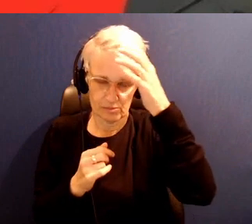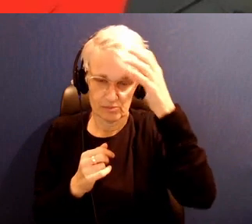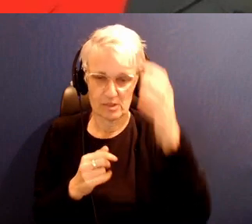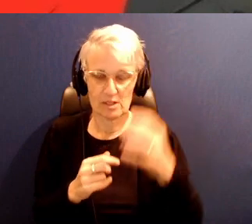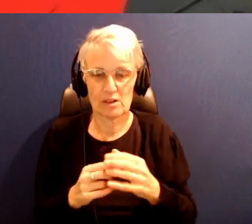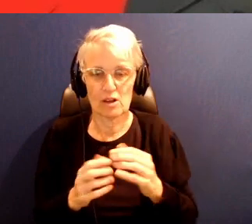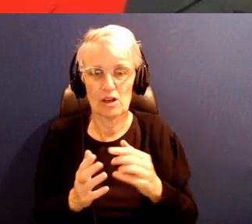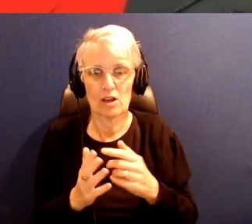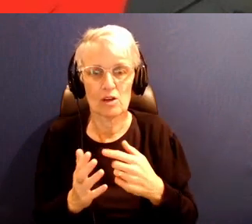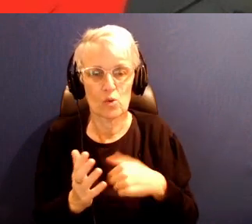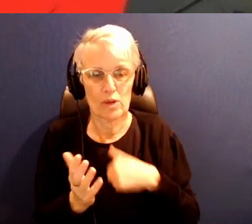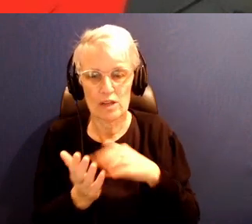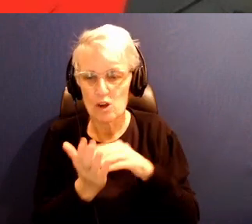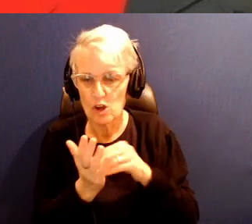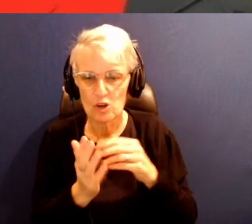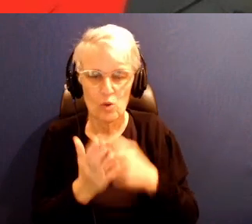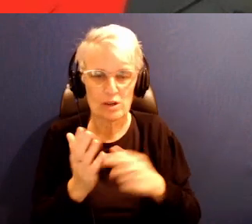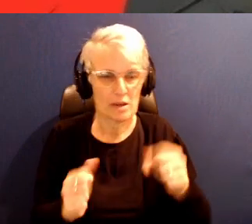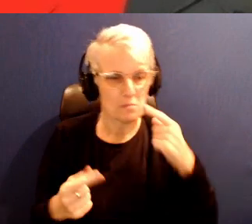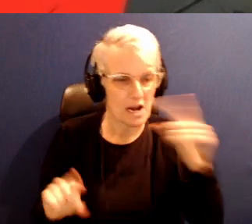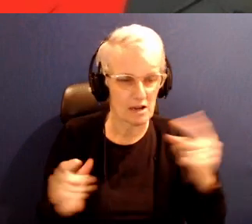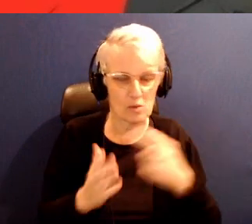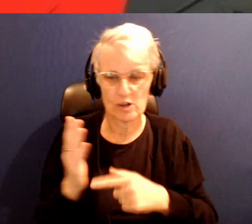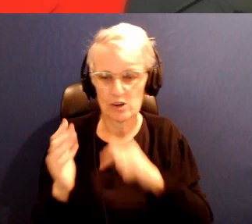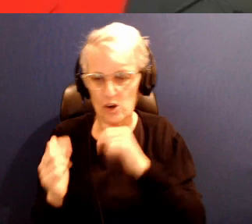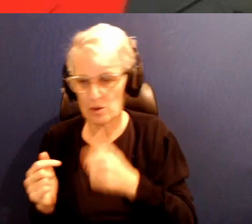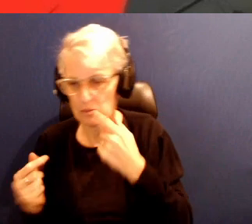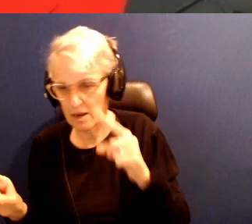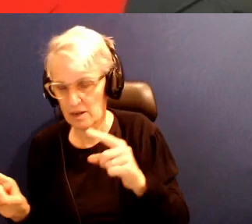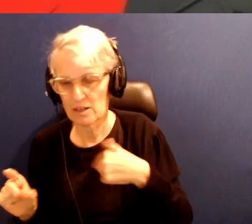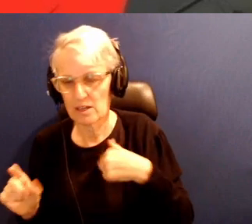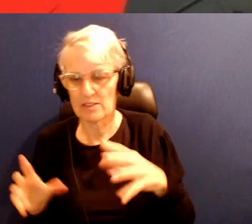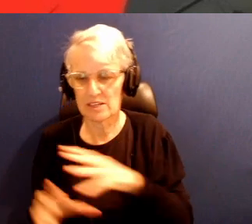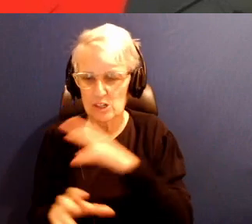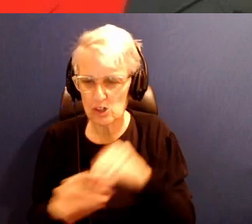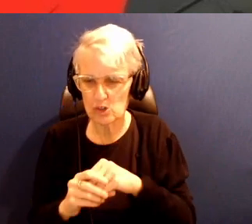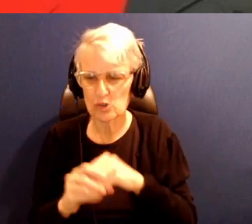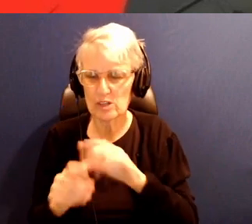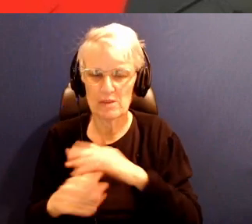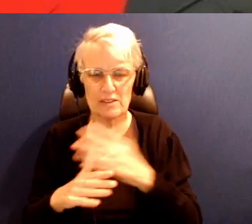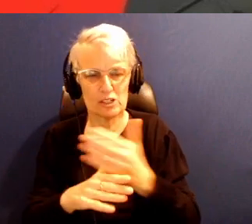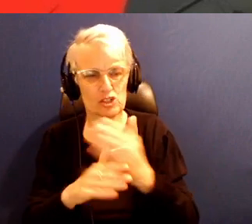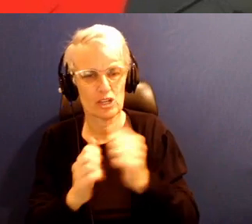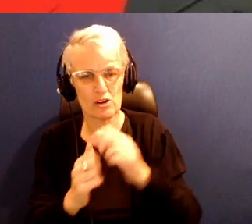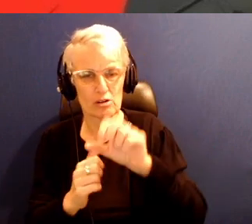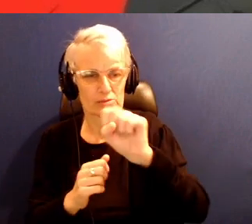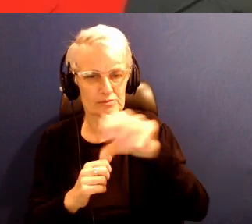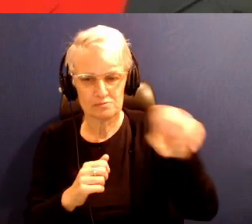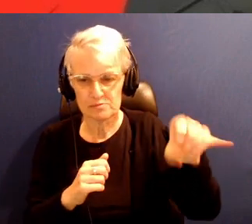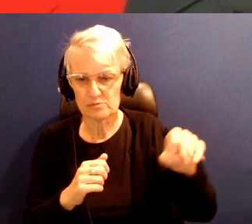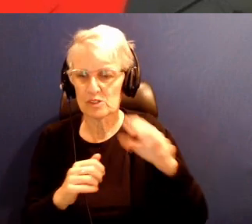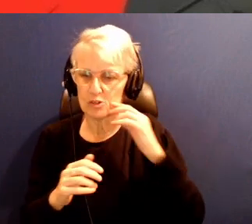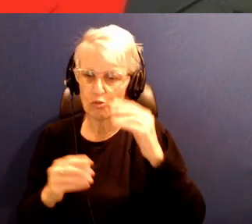Increasing knowledge of what works, what doesn't, and integrating these lessons during the implementation phase and sharing them to